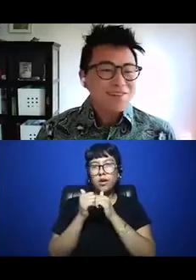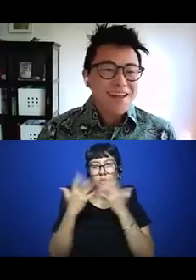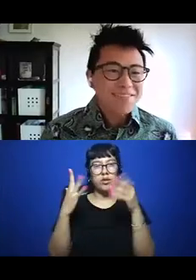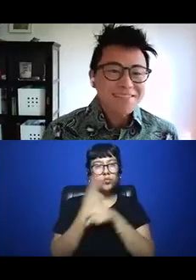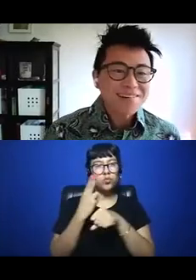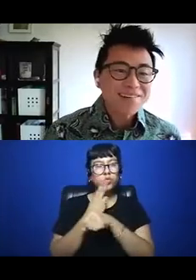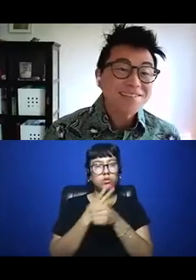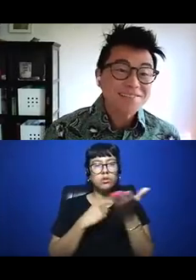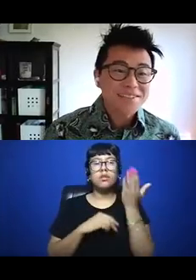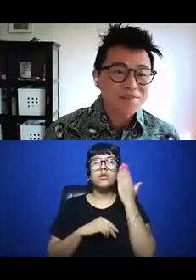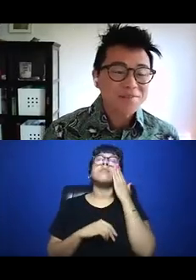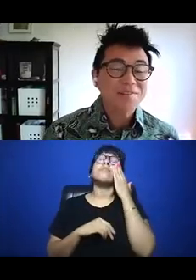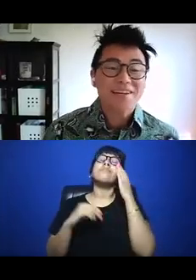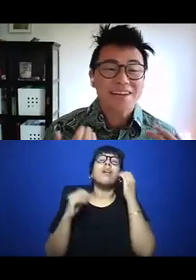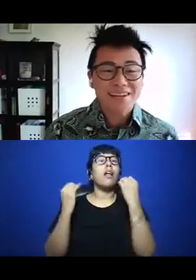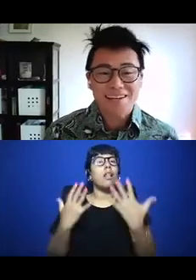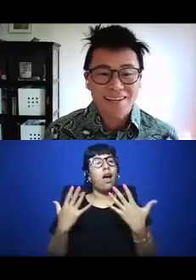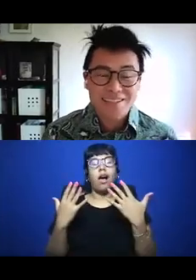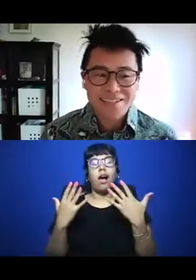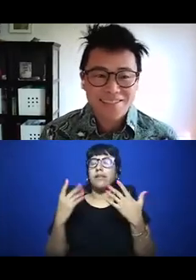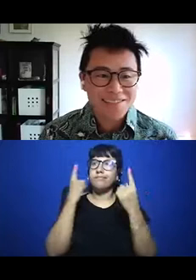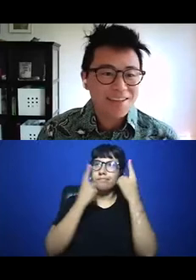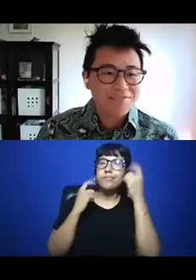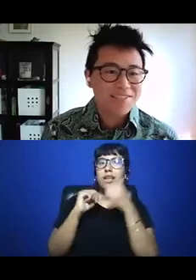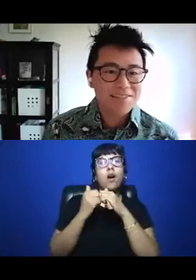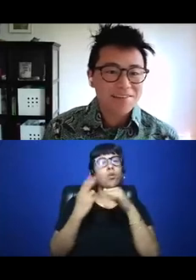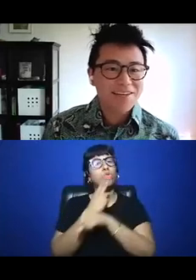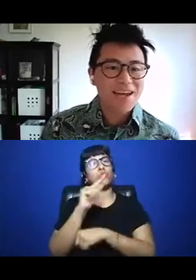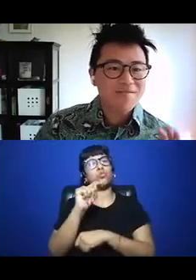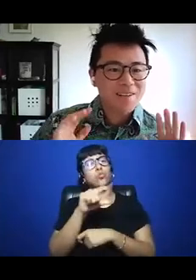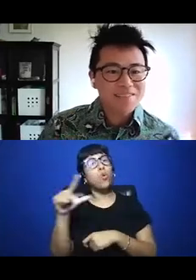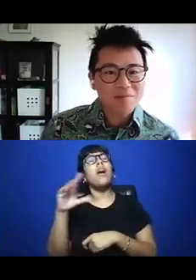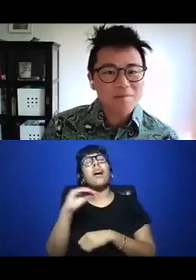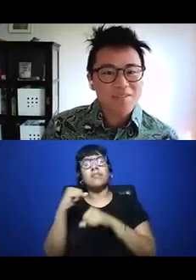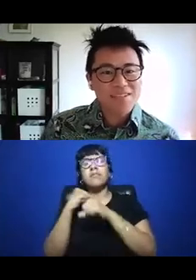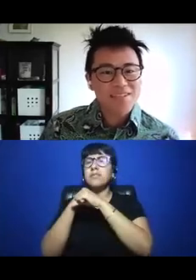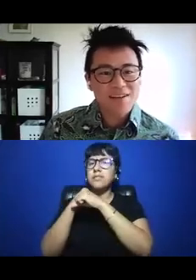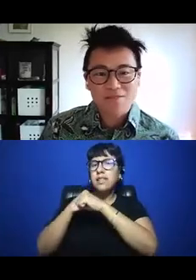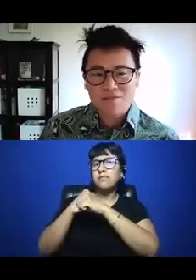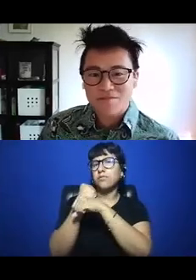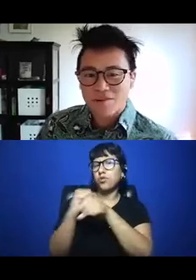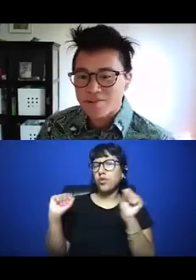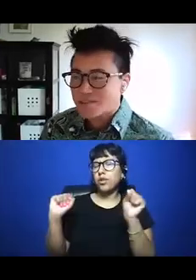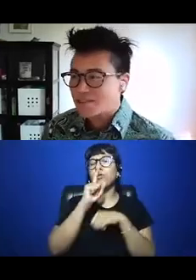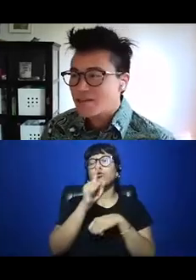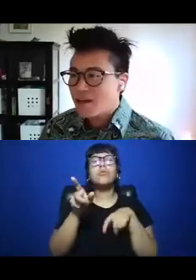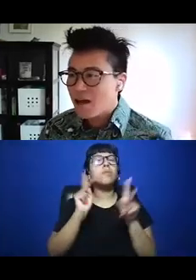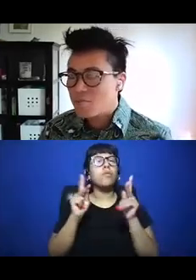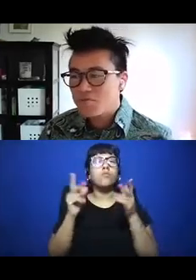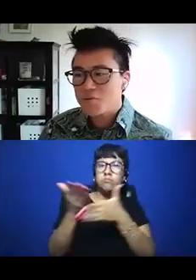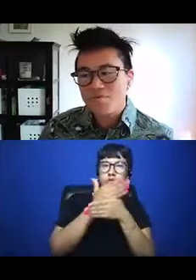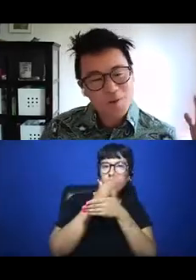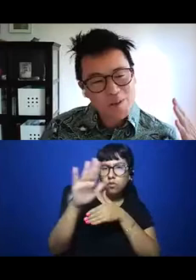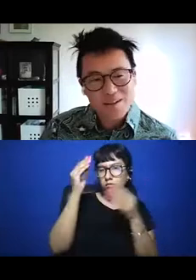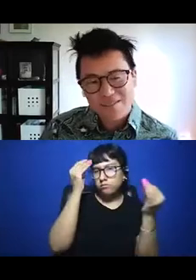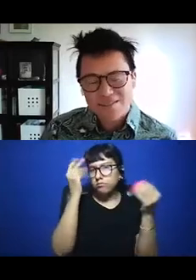Because there are a lot of things that go into choosing a tool in addition to safety and security. And I want to give people a chance to share those first